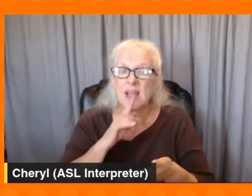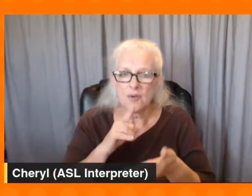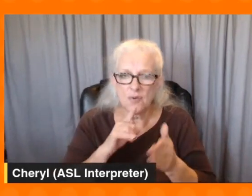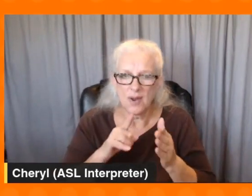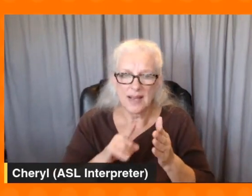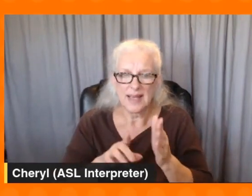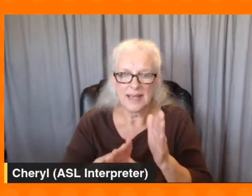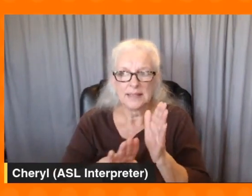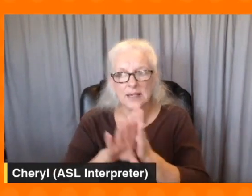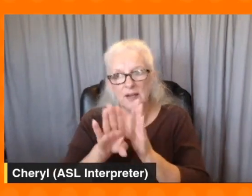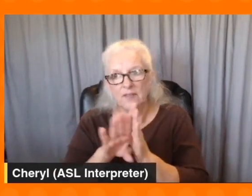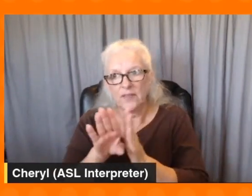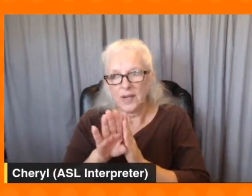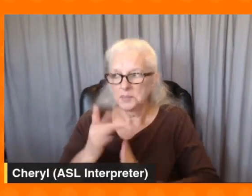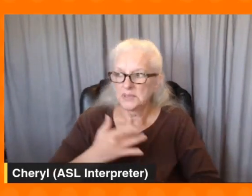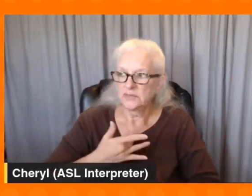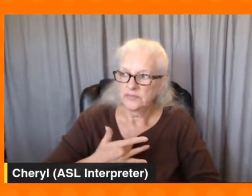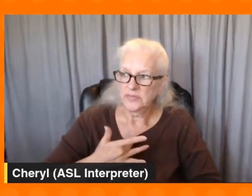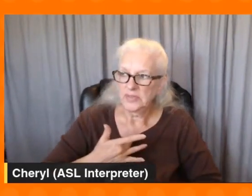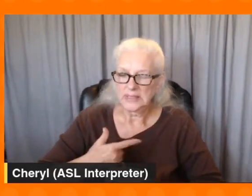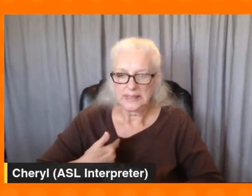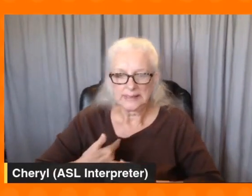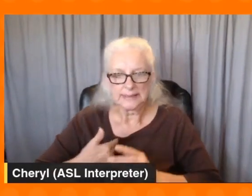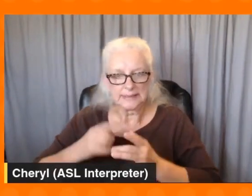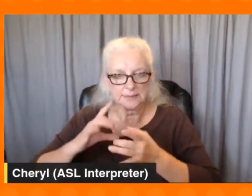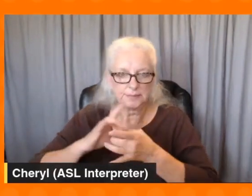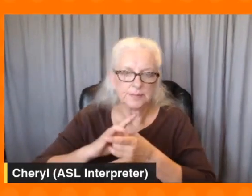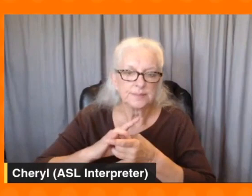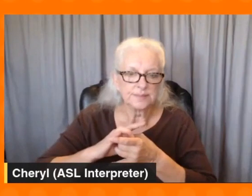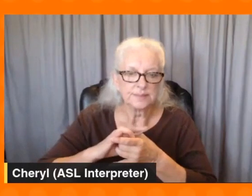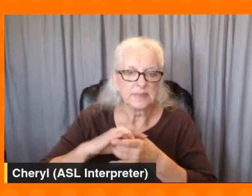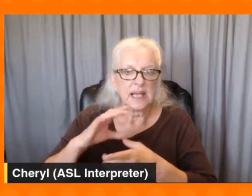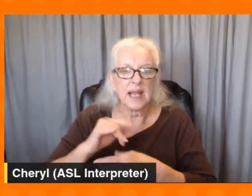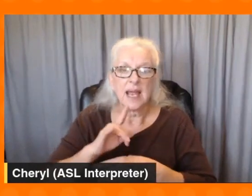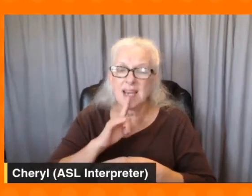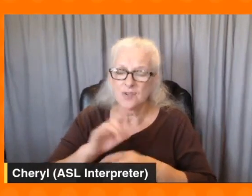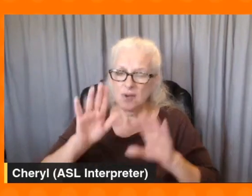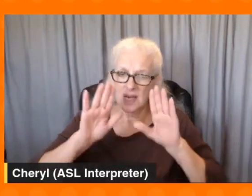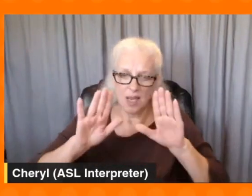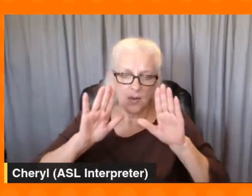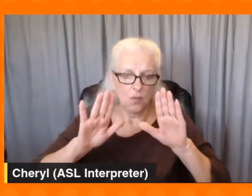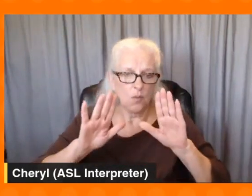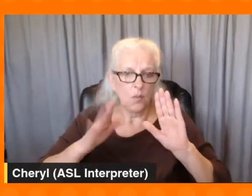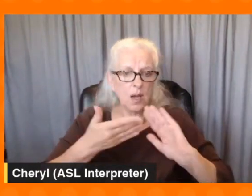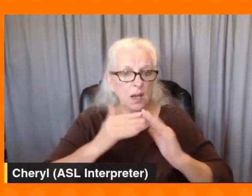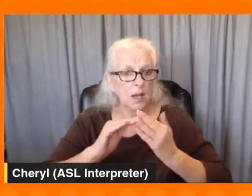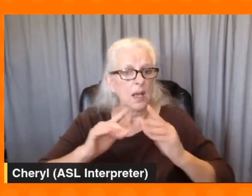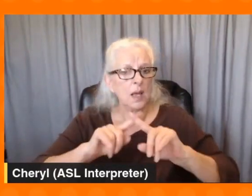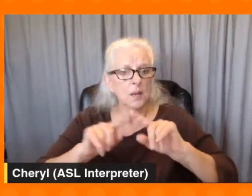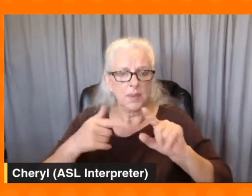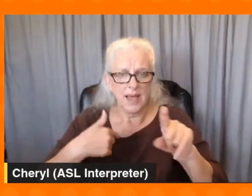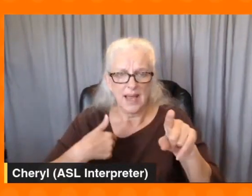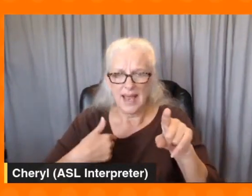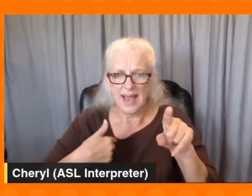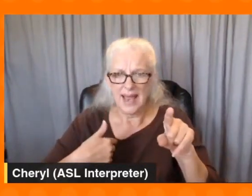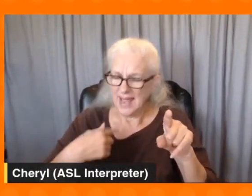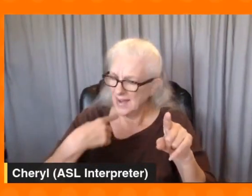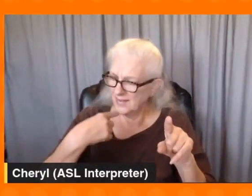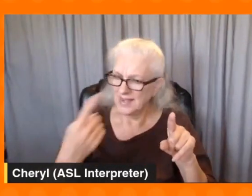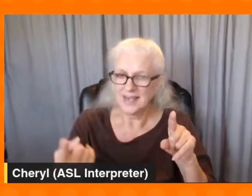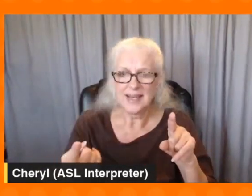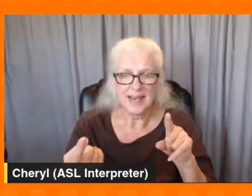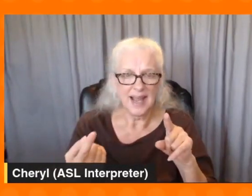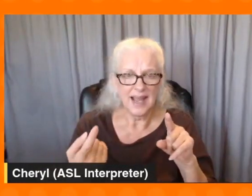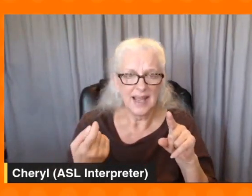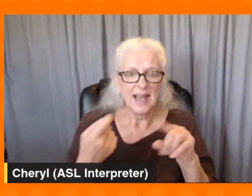belonging that Kristen and Mitch talked about earlier on today. It's truly a wonderful community. However, I do have to tell you a little bit